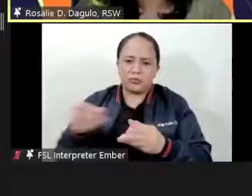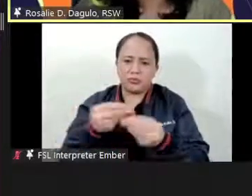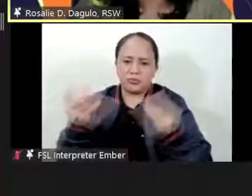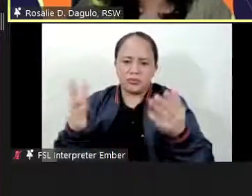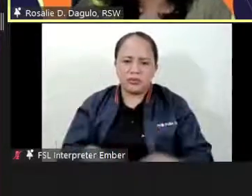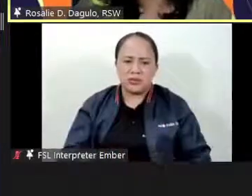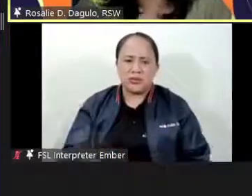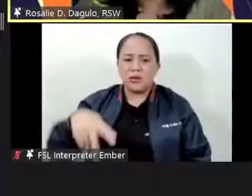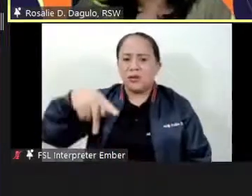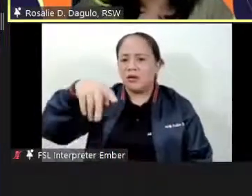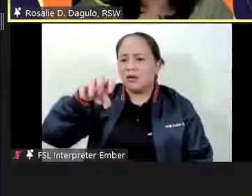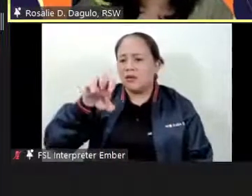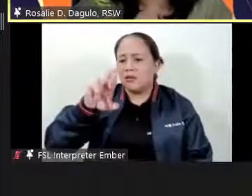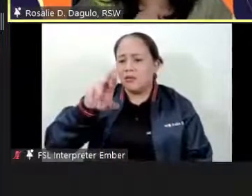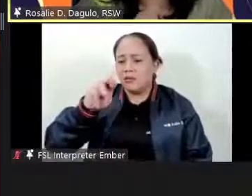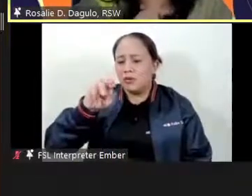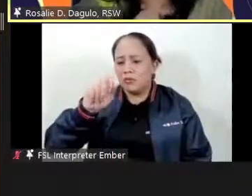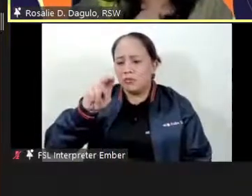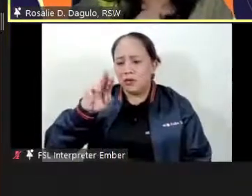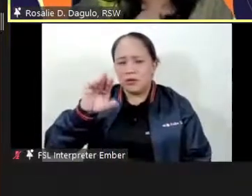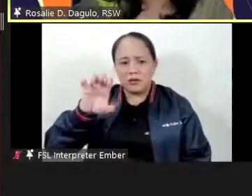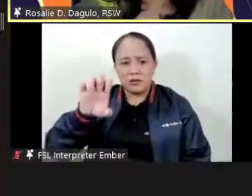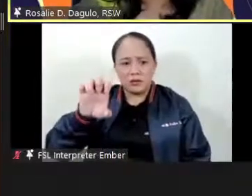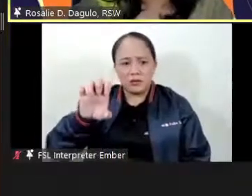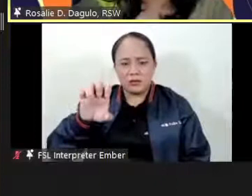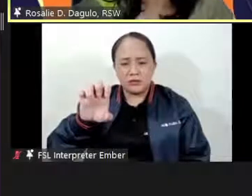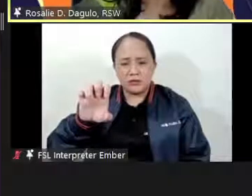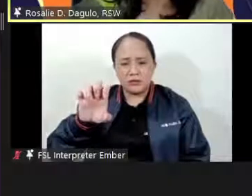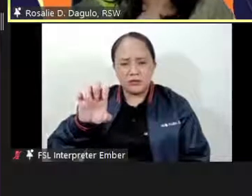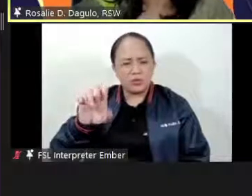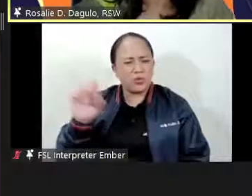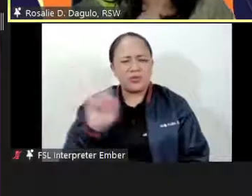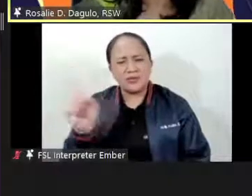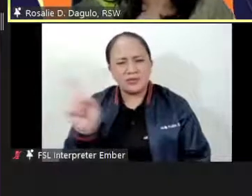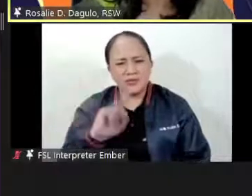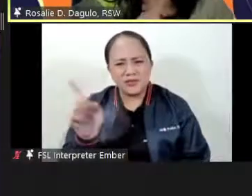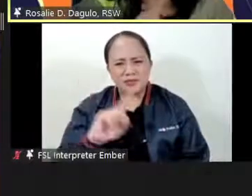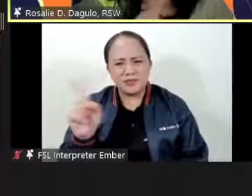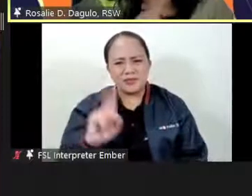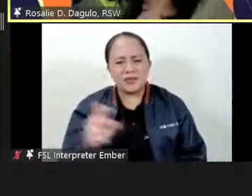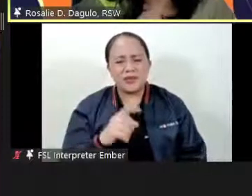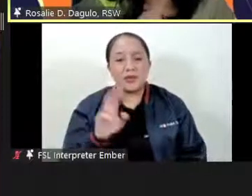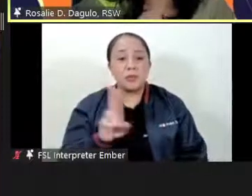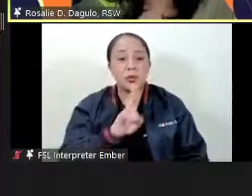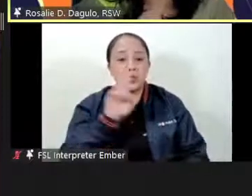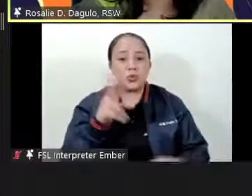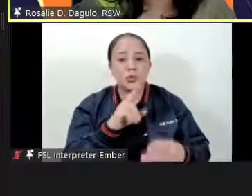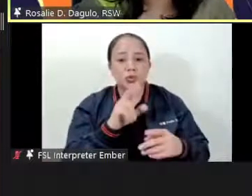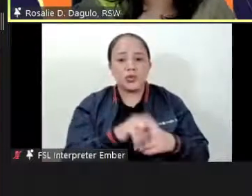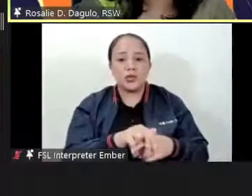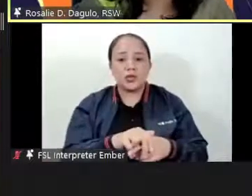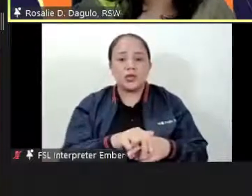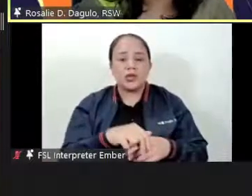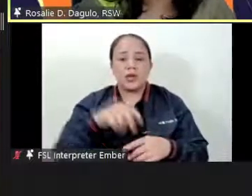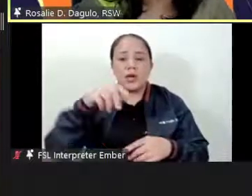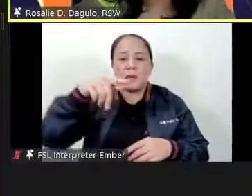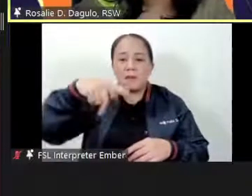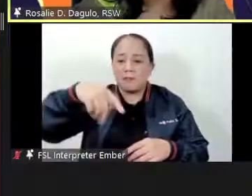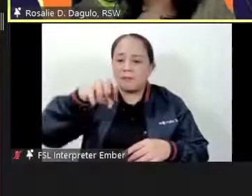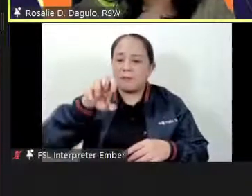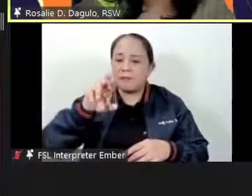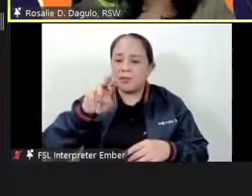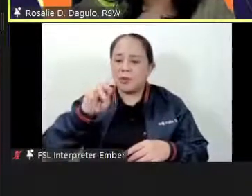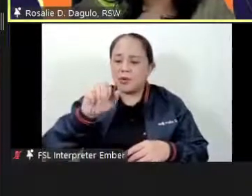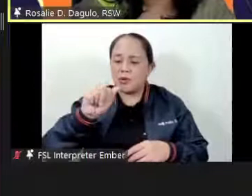permanence? If you would note in my title, I used the term permanence placement